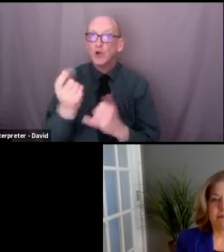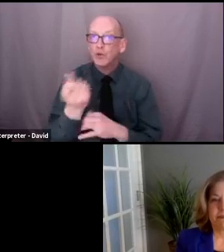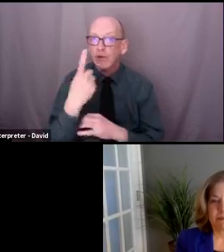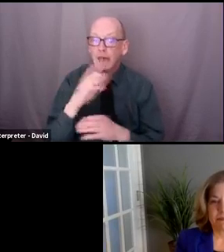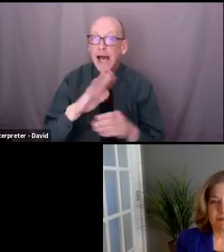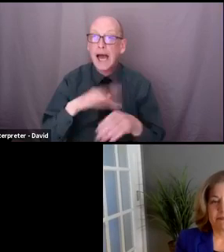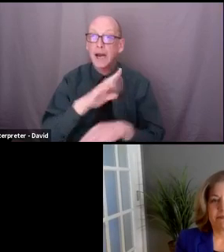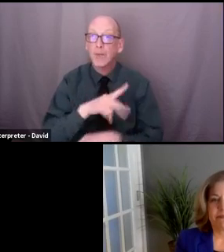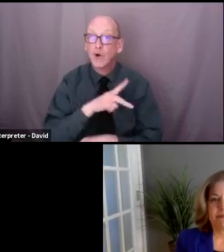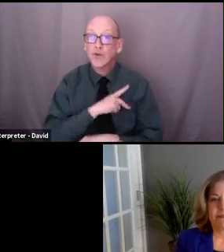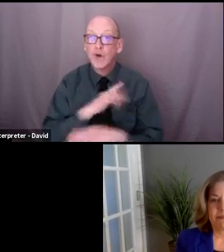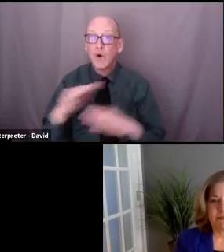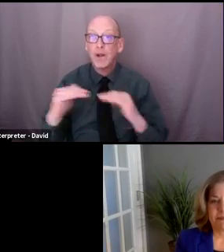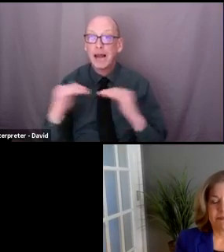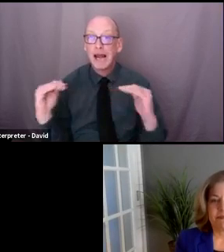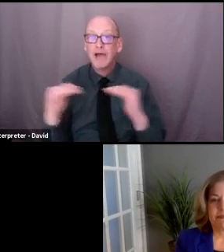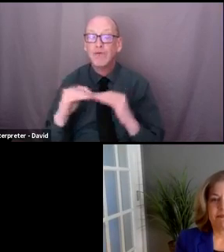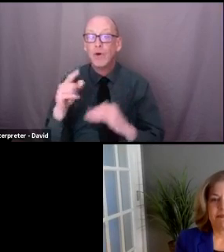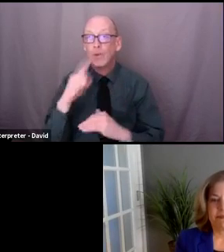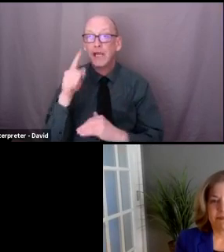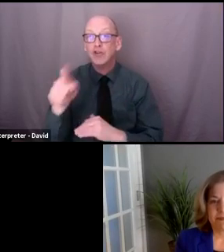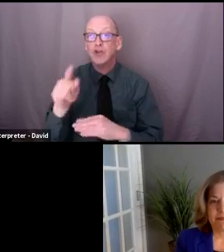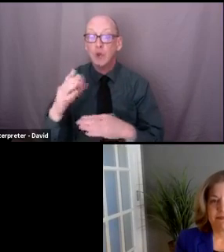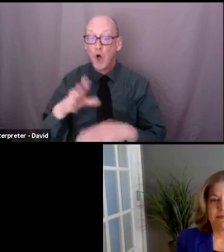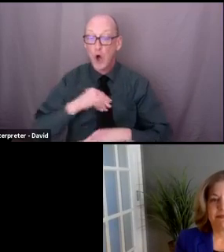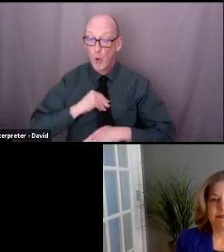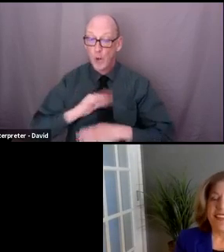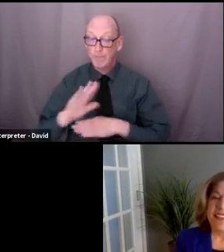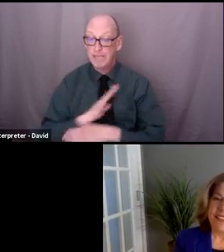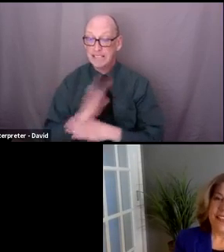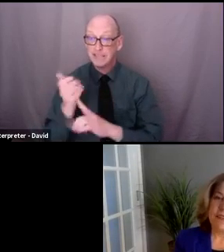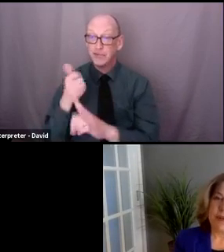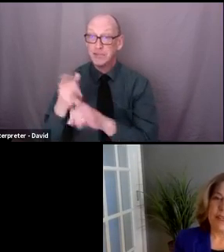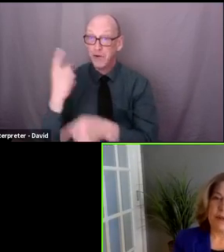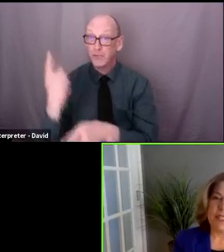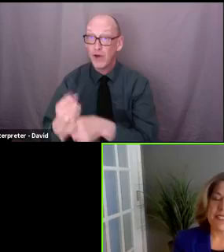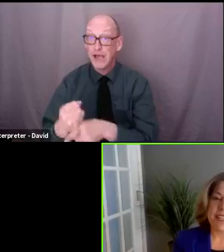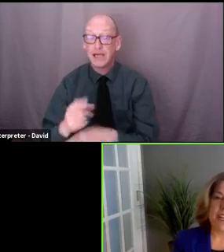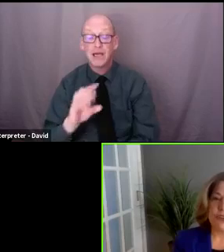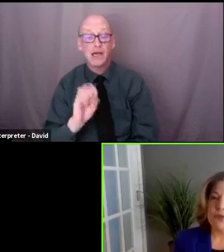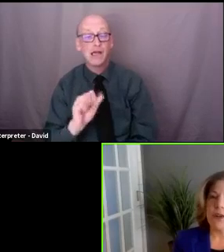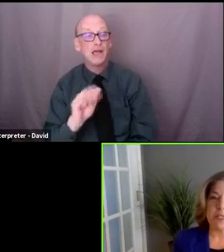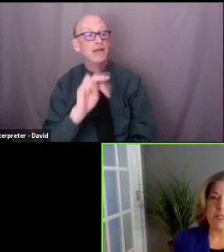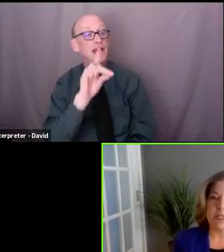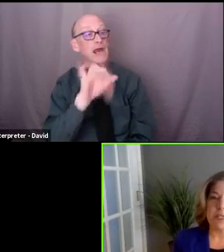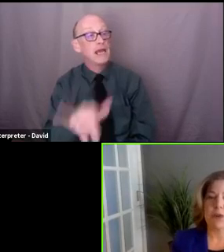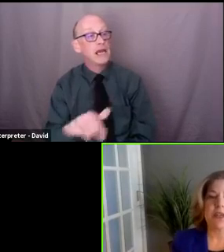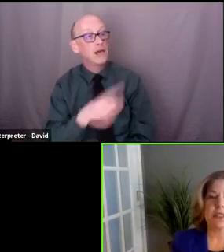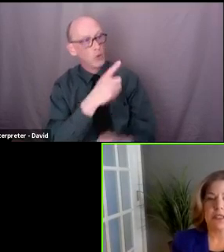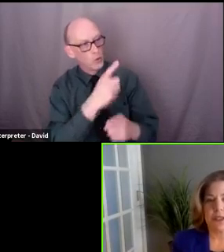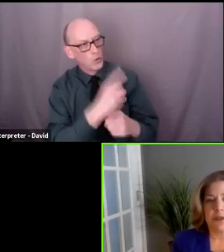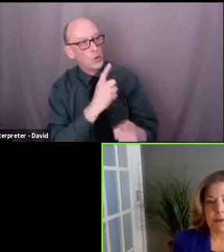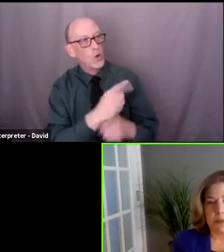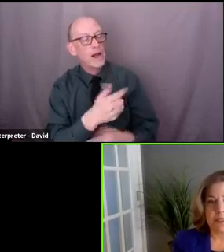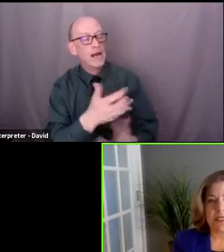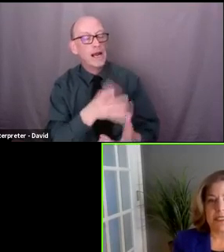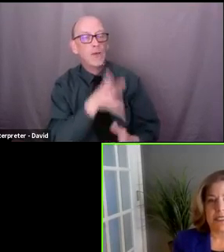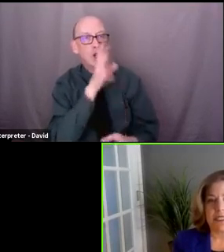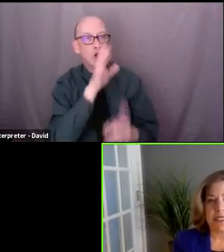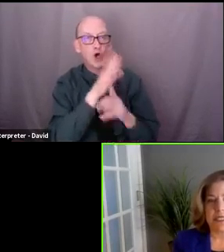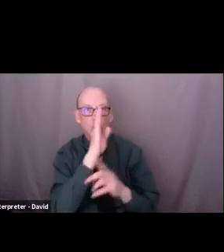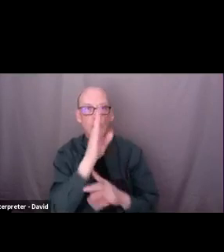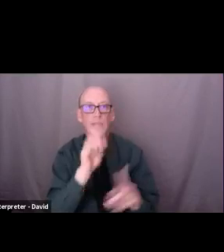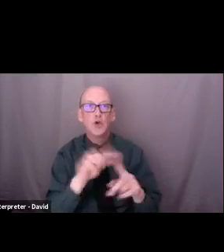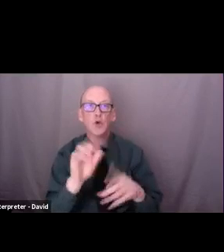personal level, Sandy, being a business owner yourself, right? That's right, Chris. And I do want to speak directly to those